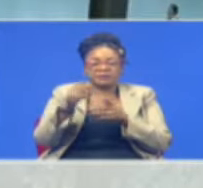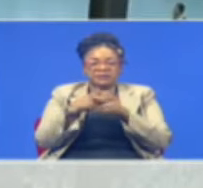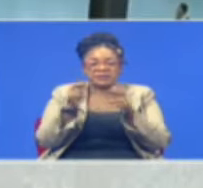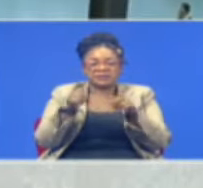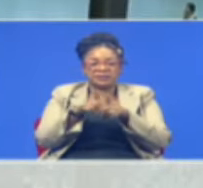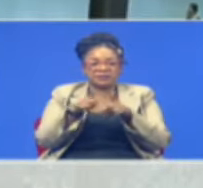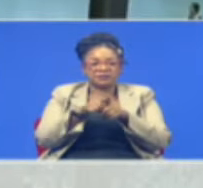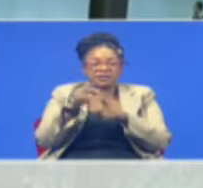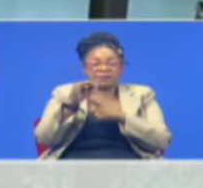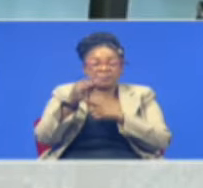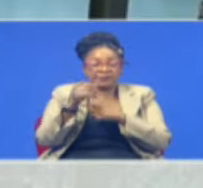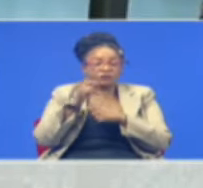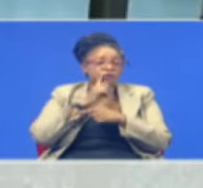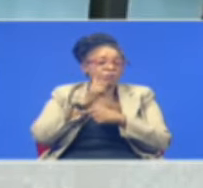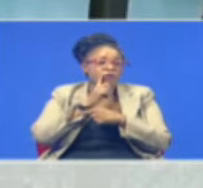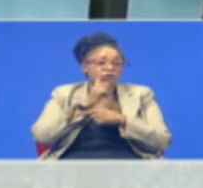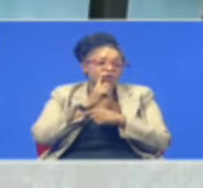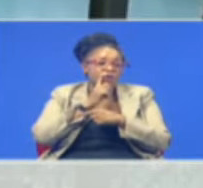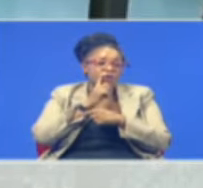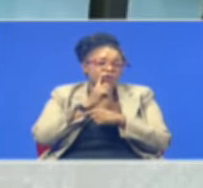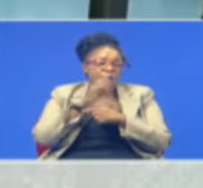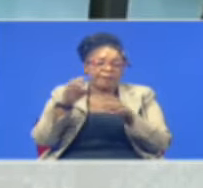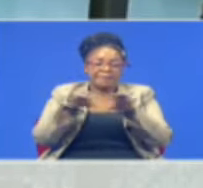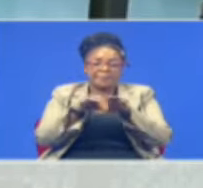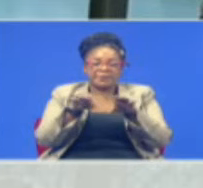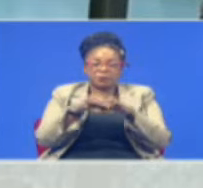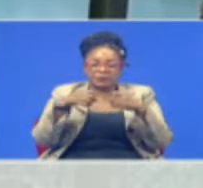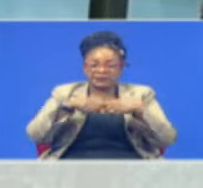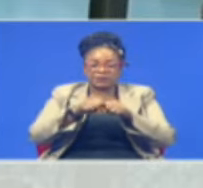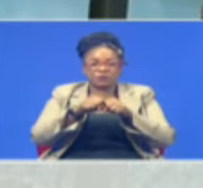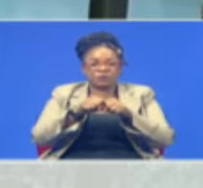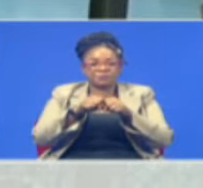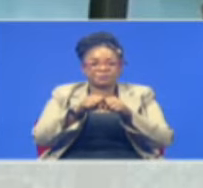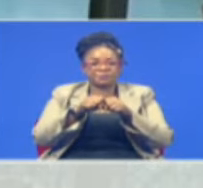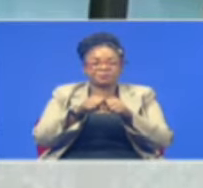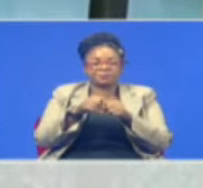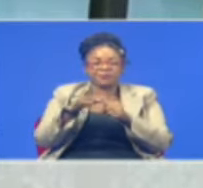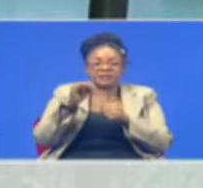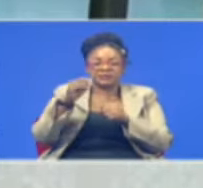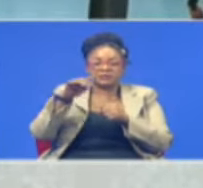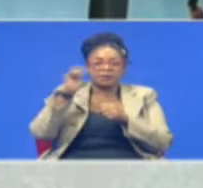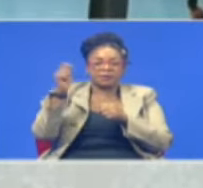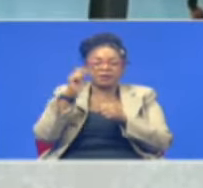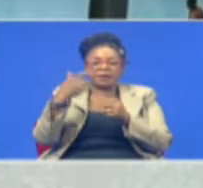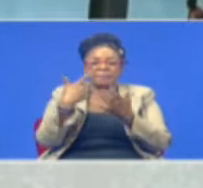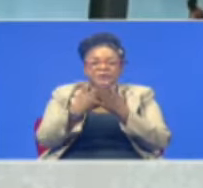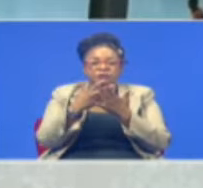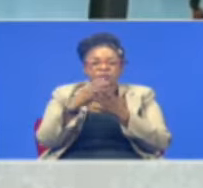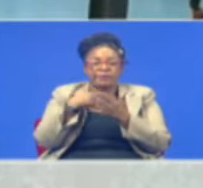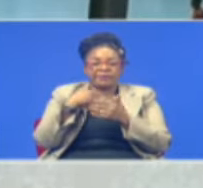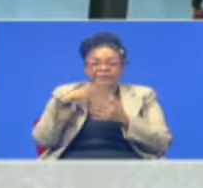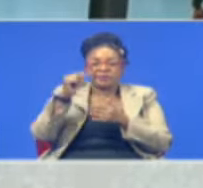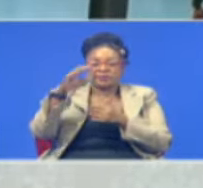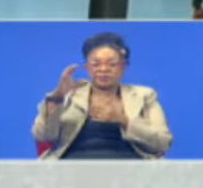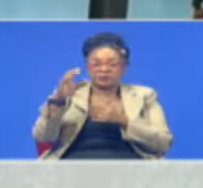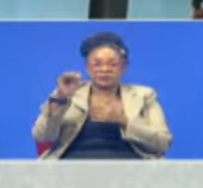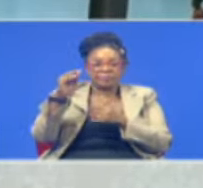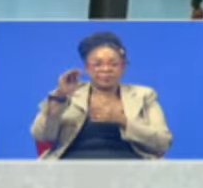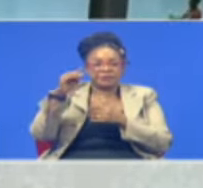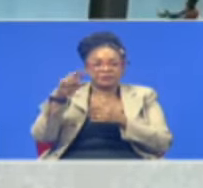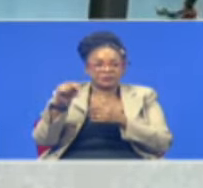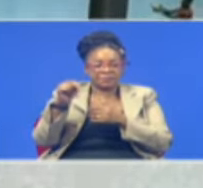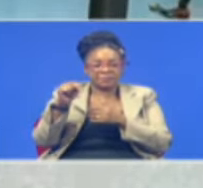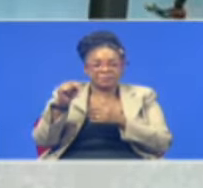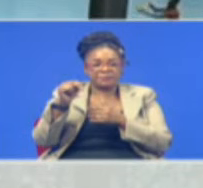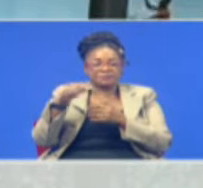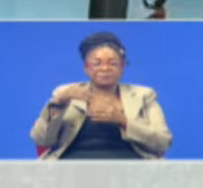In tomorrow's fixtures, Pipeline take on Duans as Kenya Prisons play SC Faxien. Daily Nation